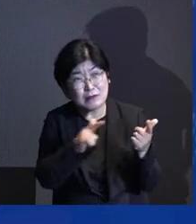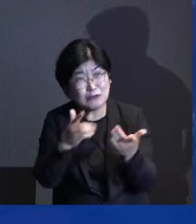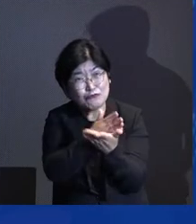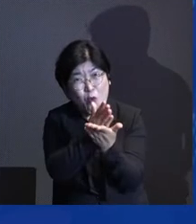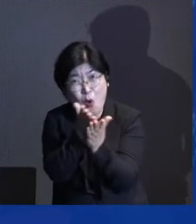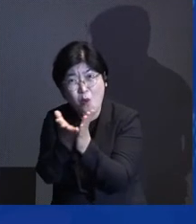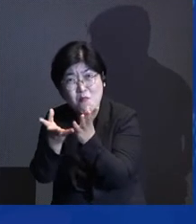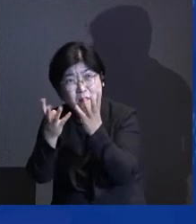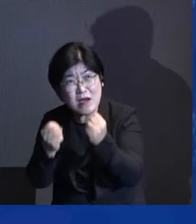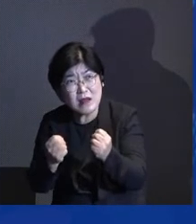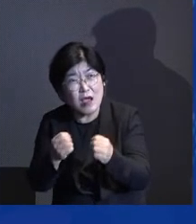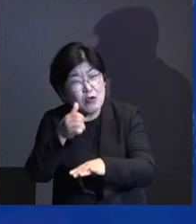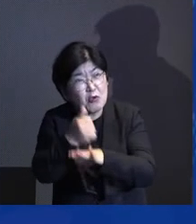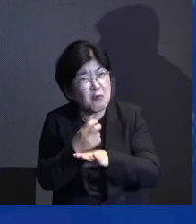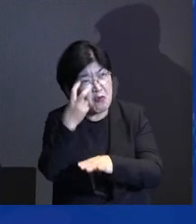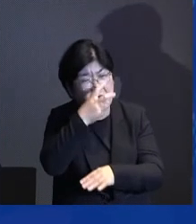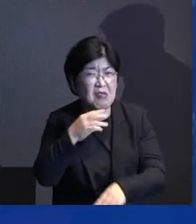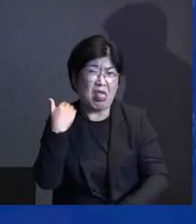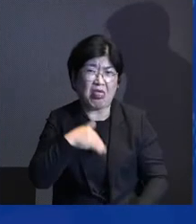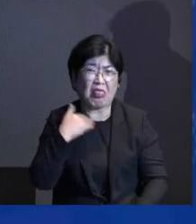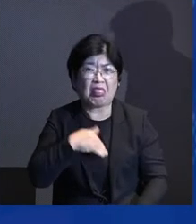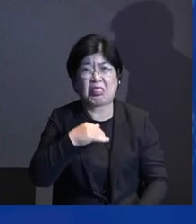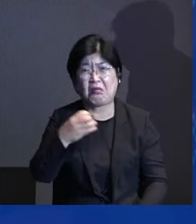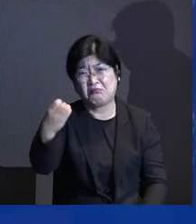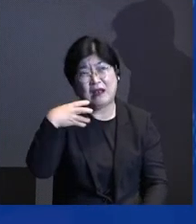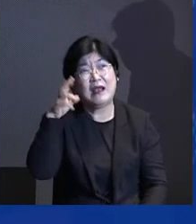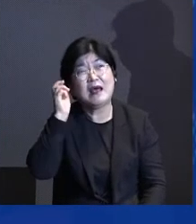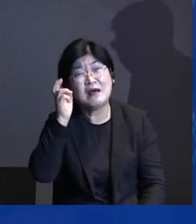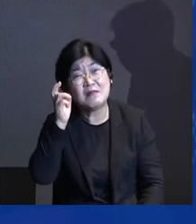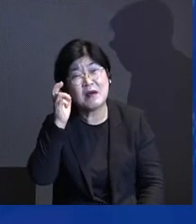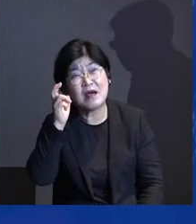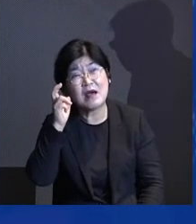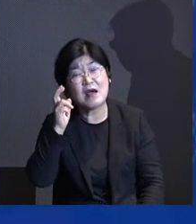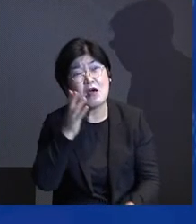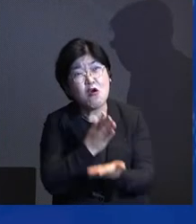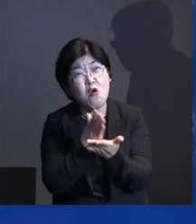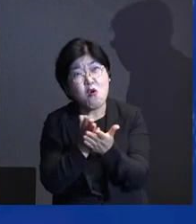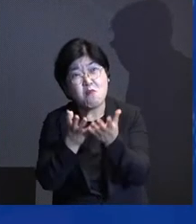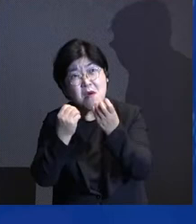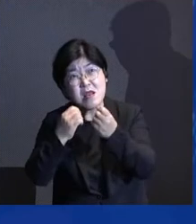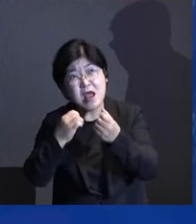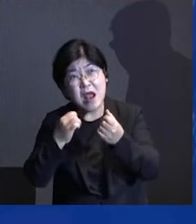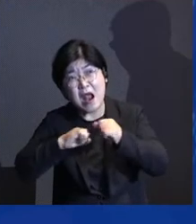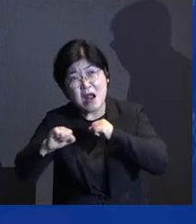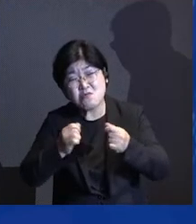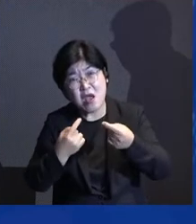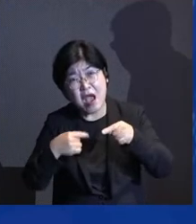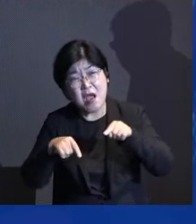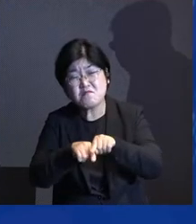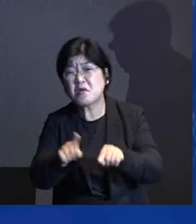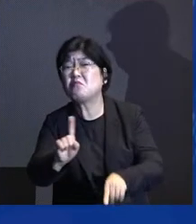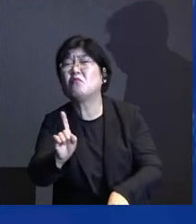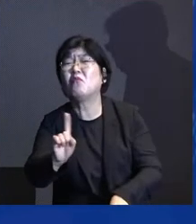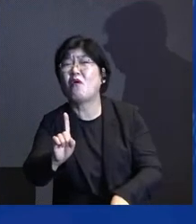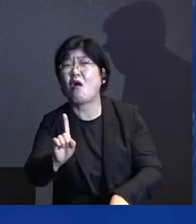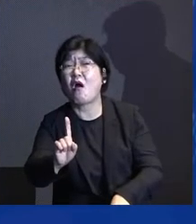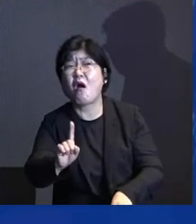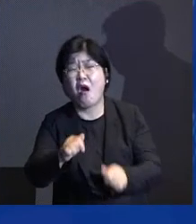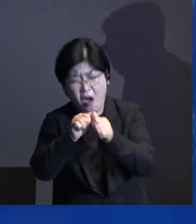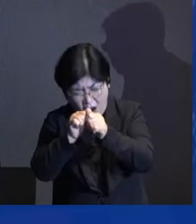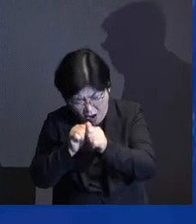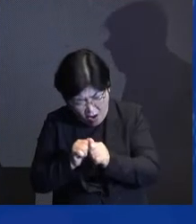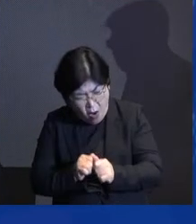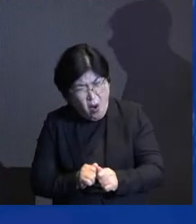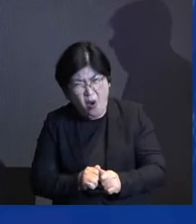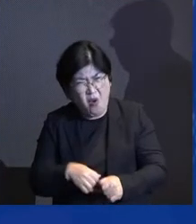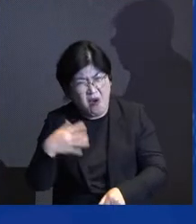clubs? Are there too many activities and details? Actually, these